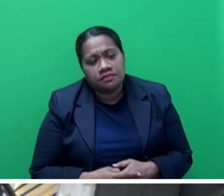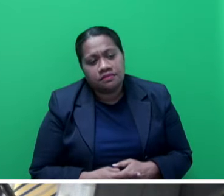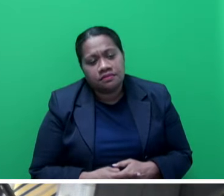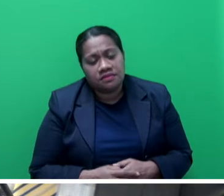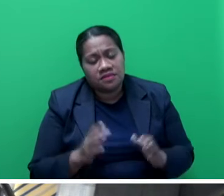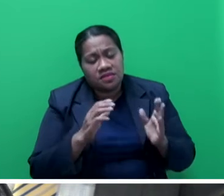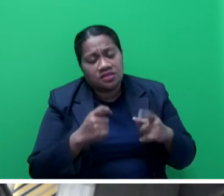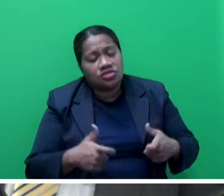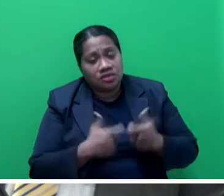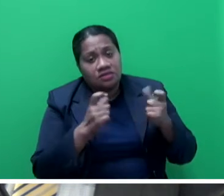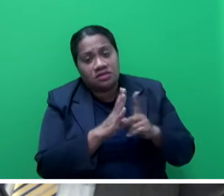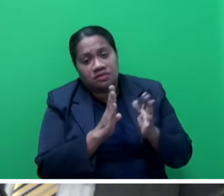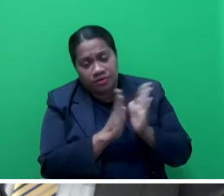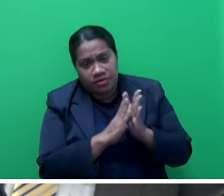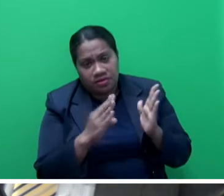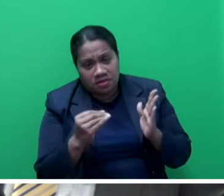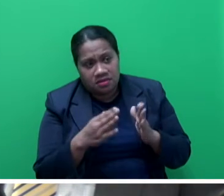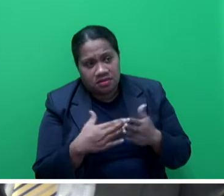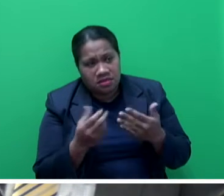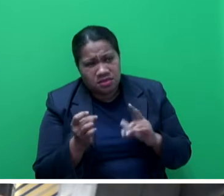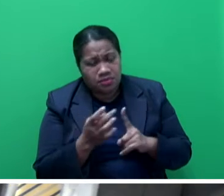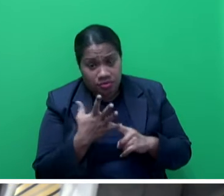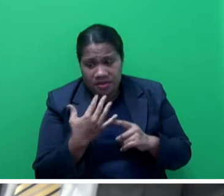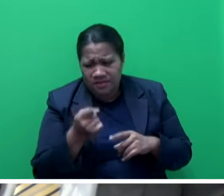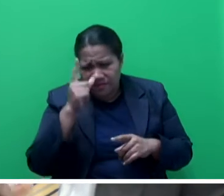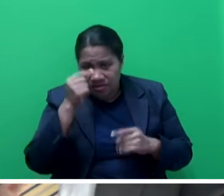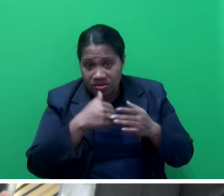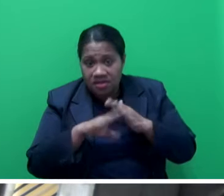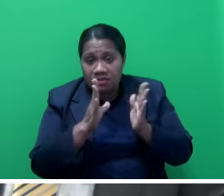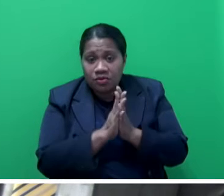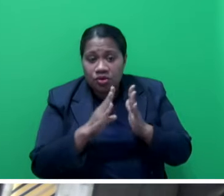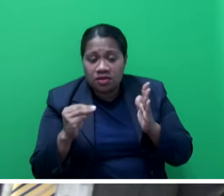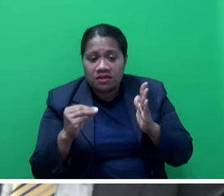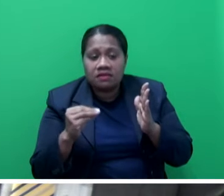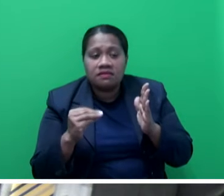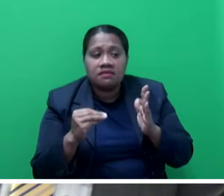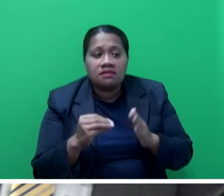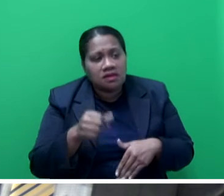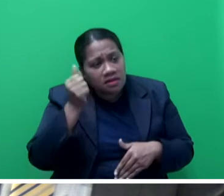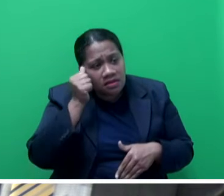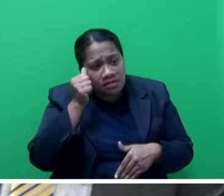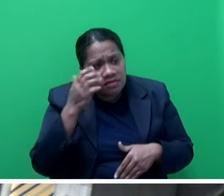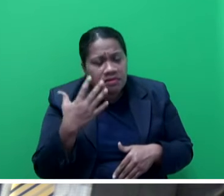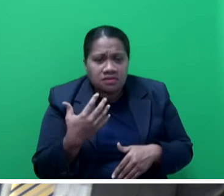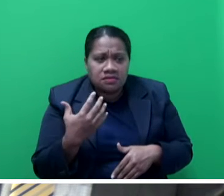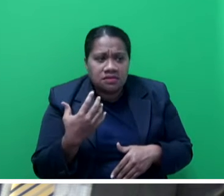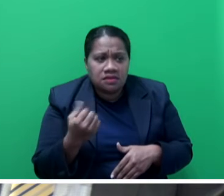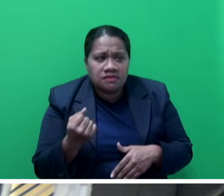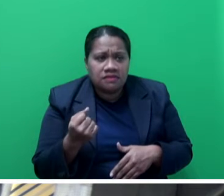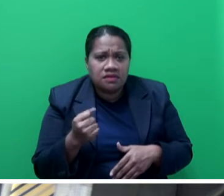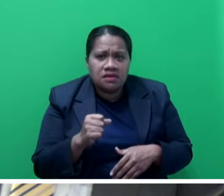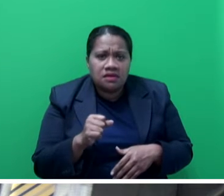Papua New Guinea is going through, especially as we have Fijians still in Papua New Guinea. I note that there is a repatriation flight that's been